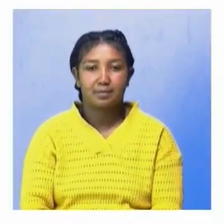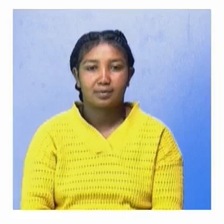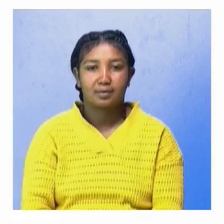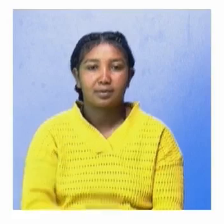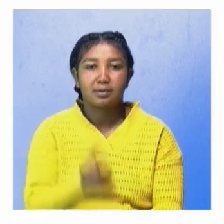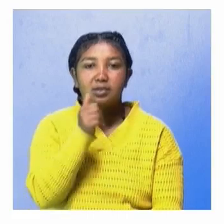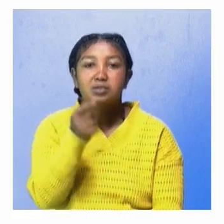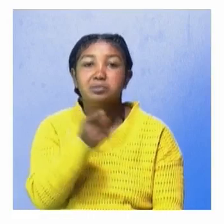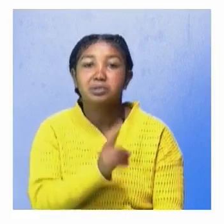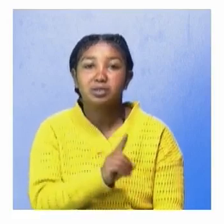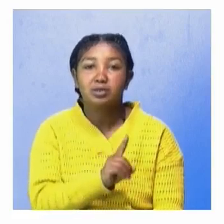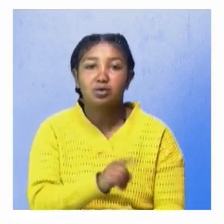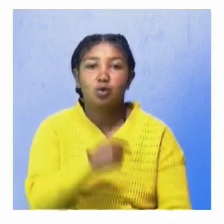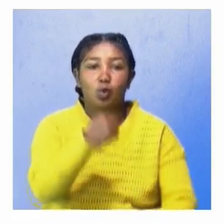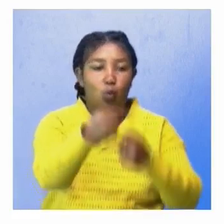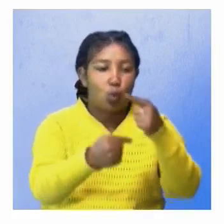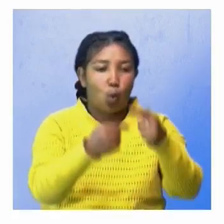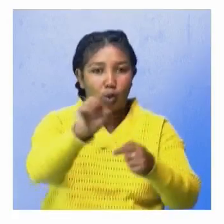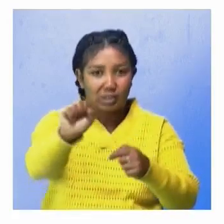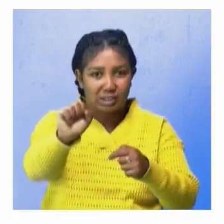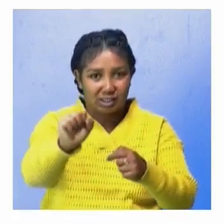what? Goes